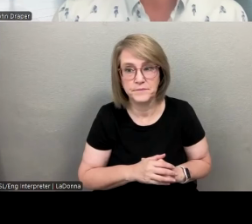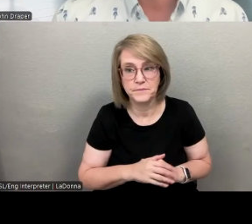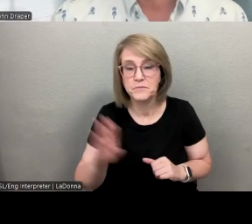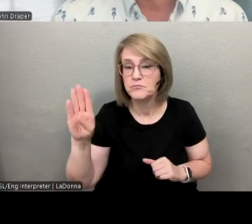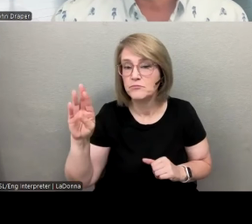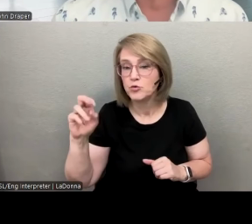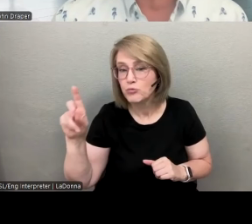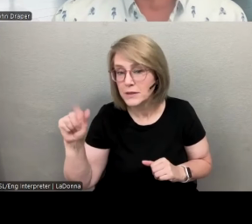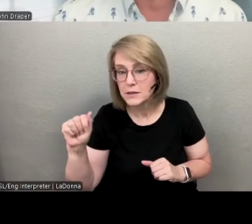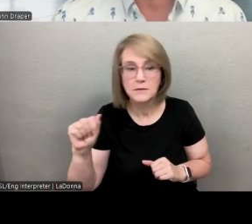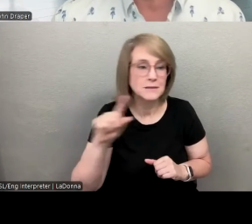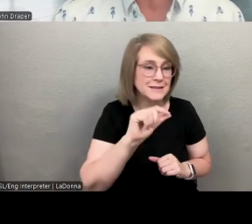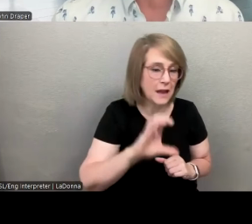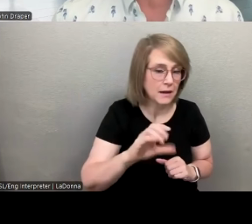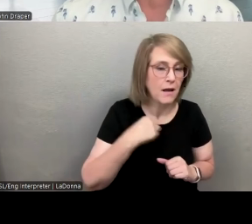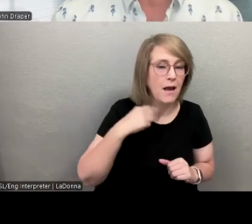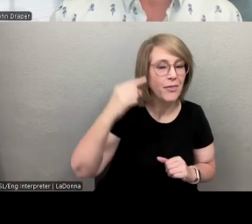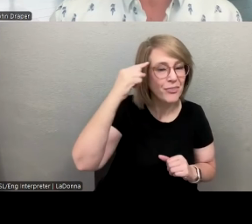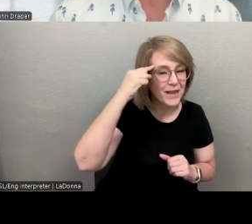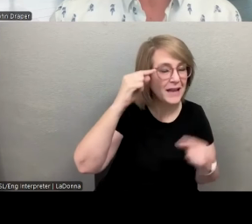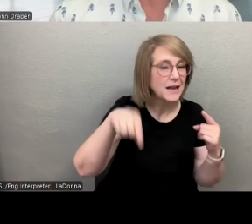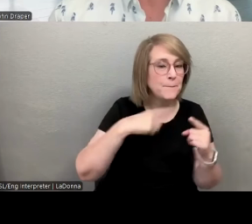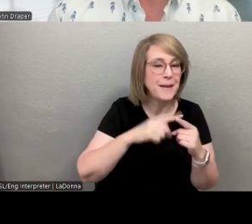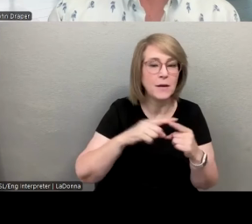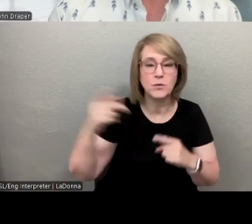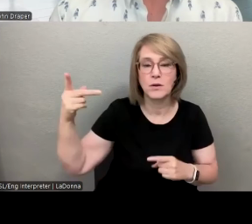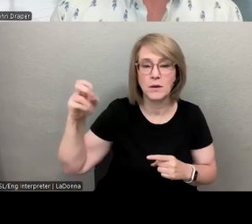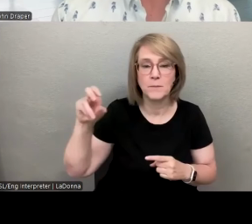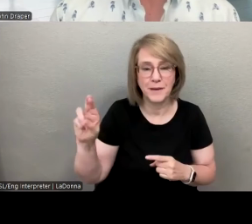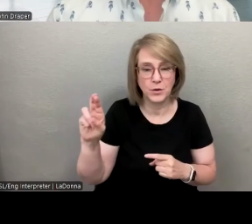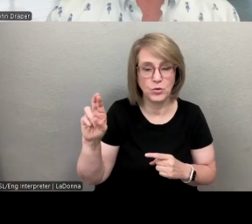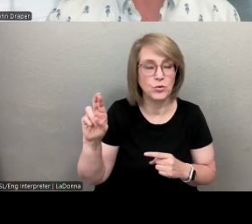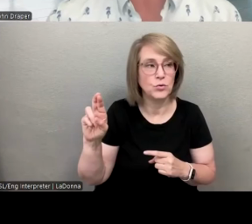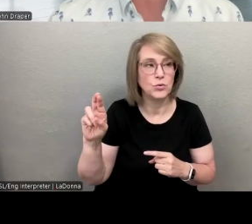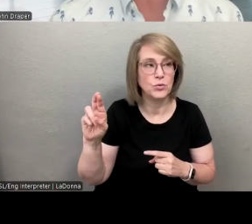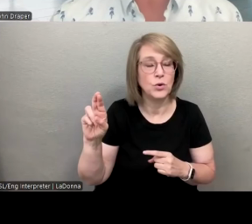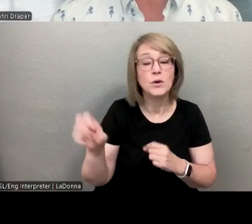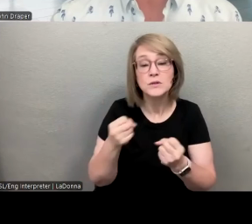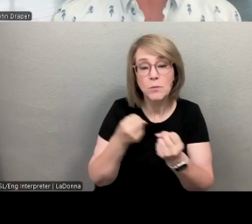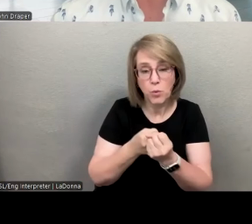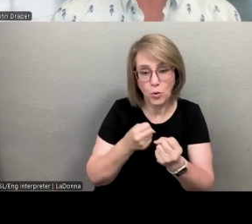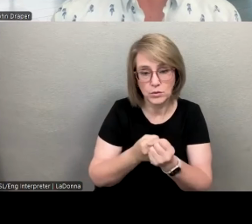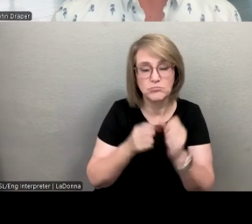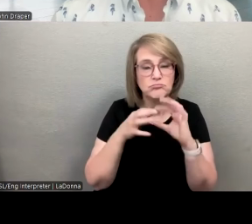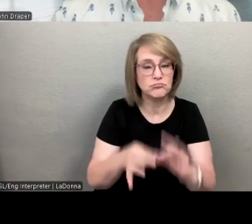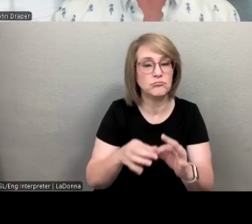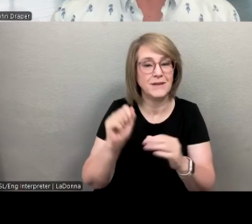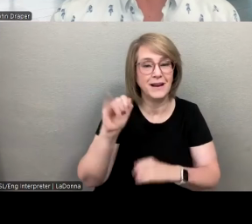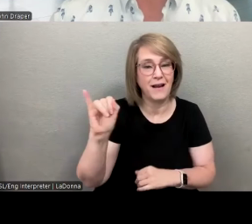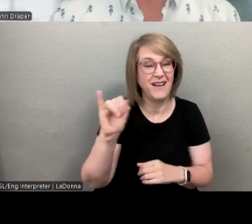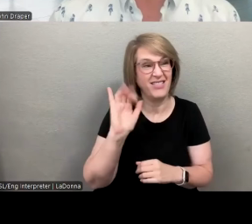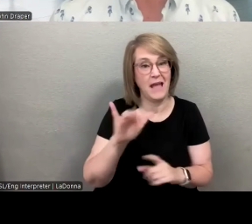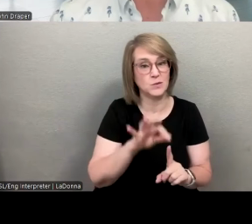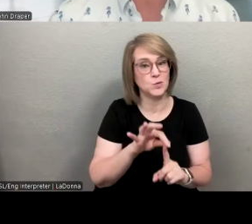actually, I could imagine that peer support in particular is so unique that it is going